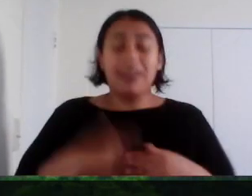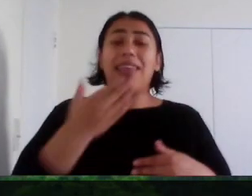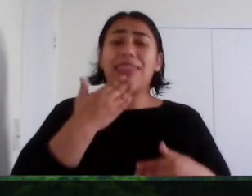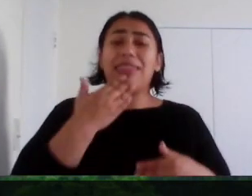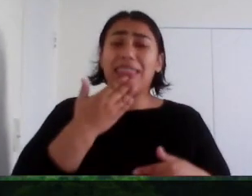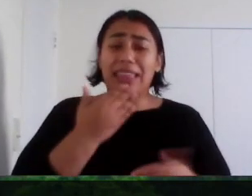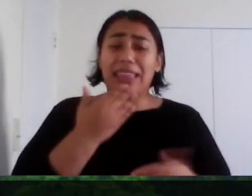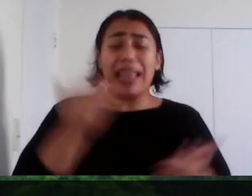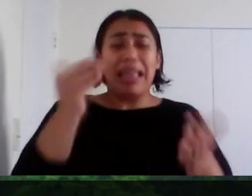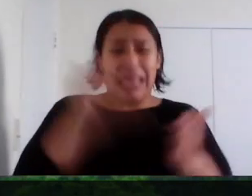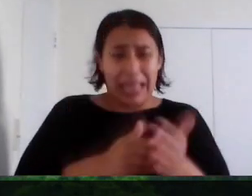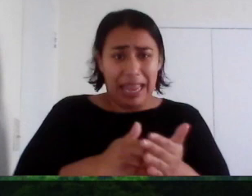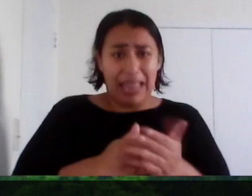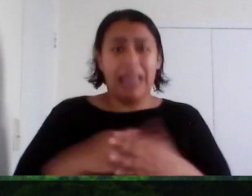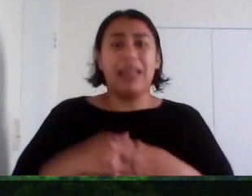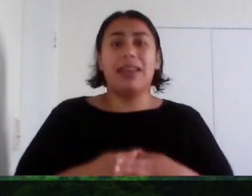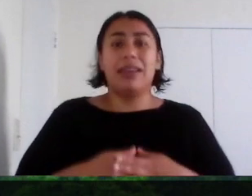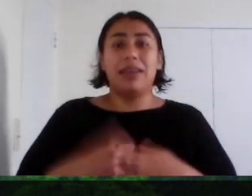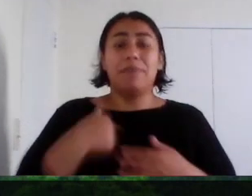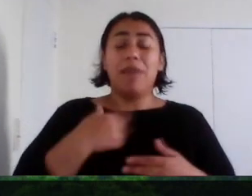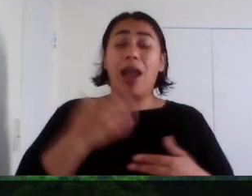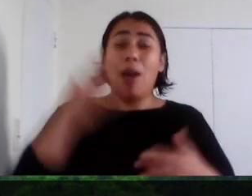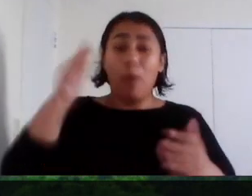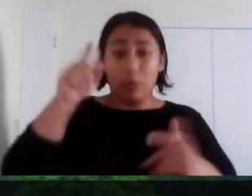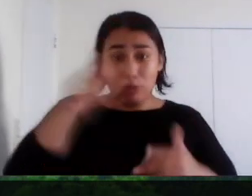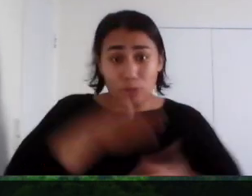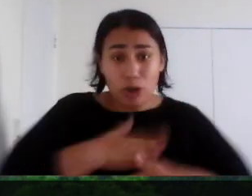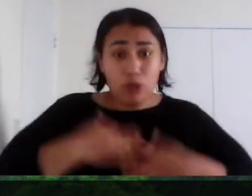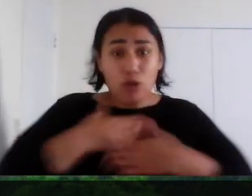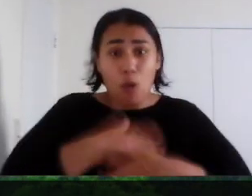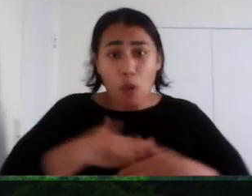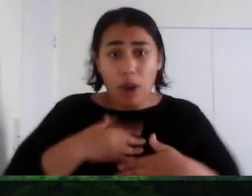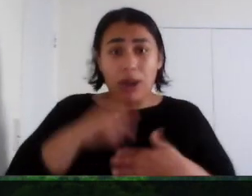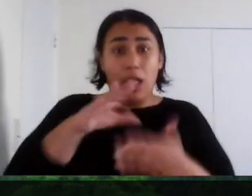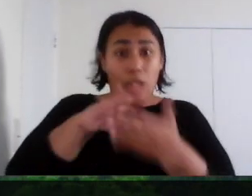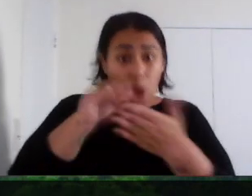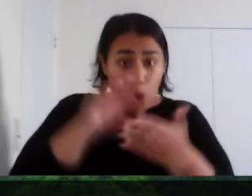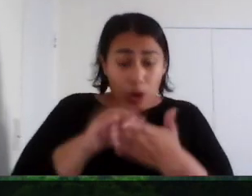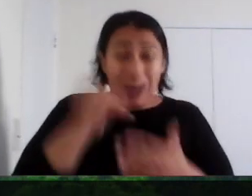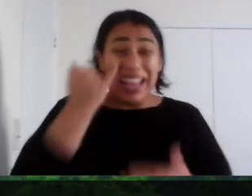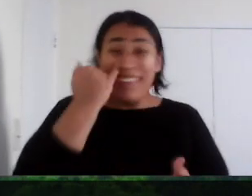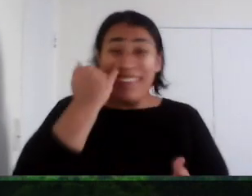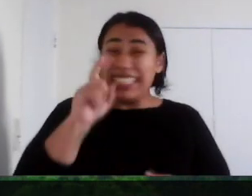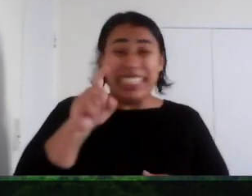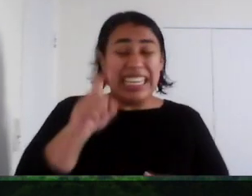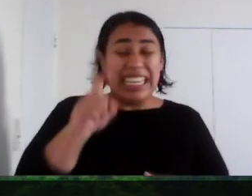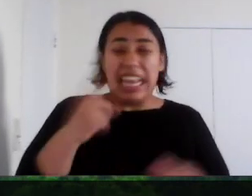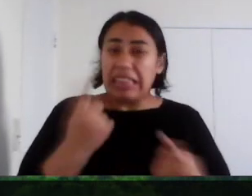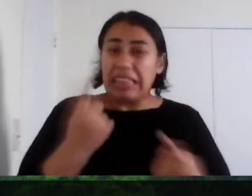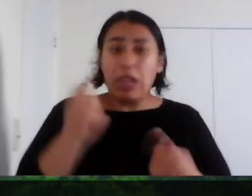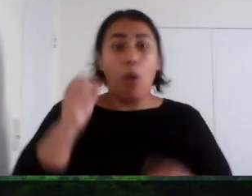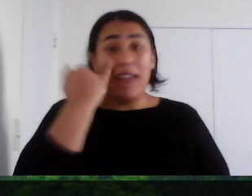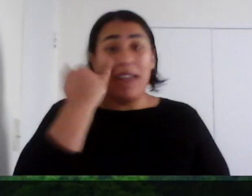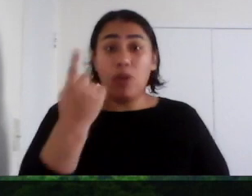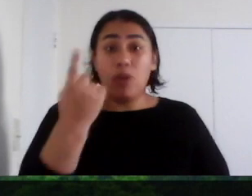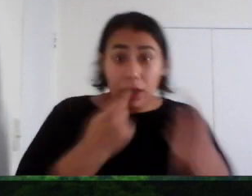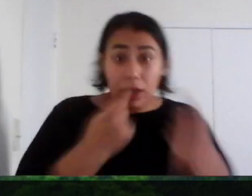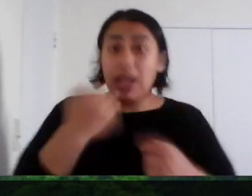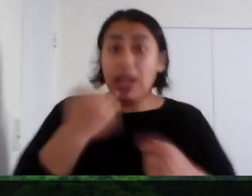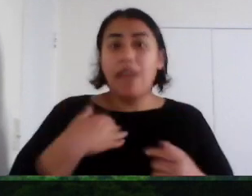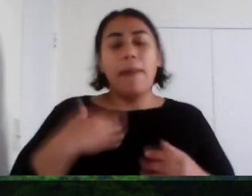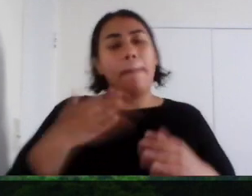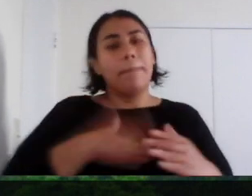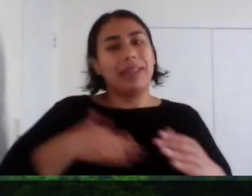and answer period. I want to thank everyone for listening to this video. I hope you enjoyed it. I hope you learned a lot. Feel free to reach out with any